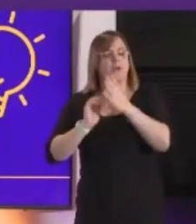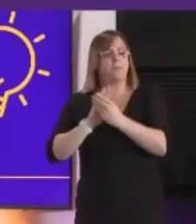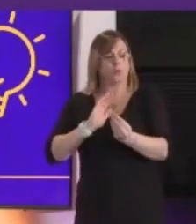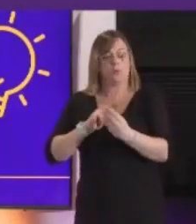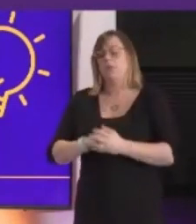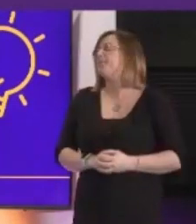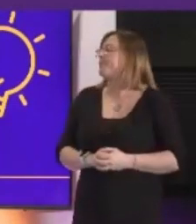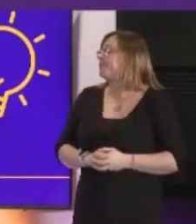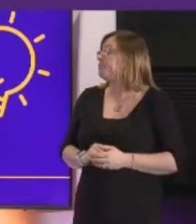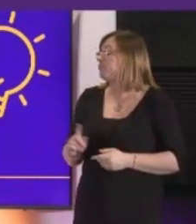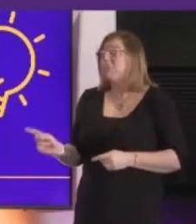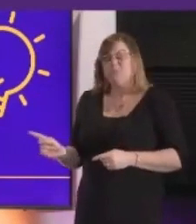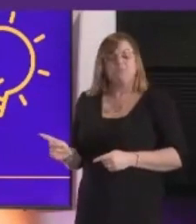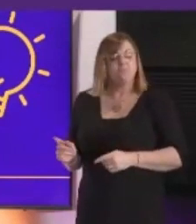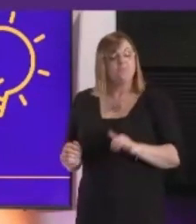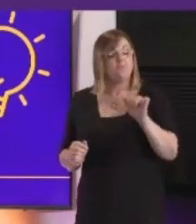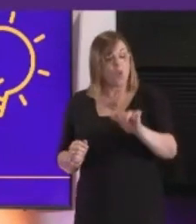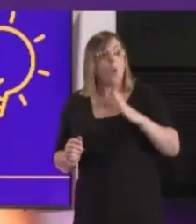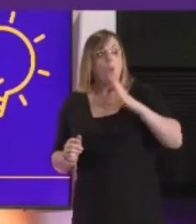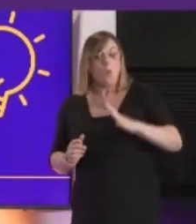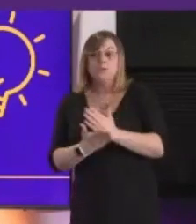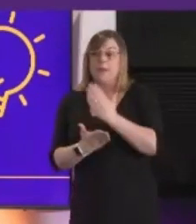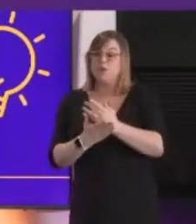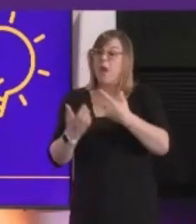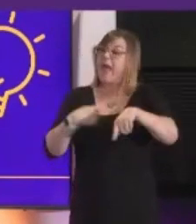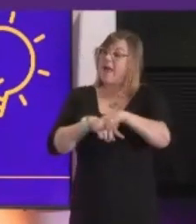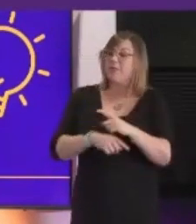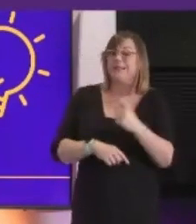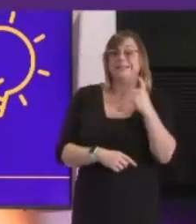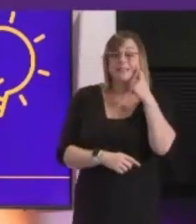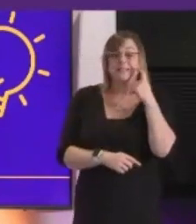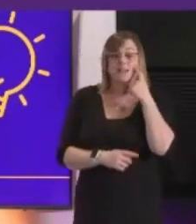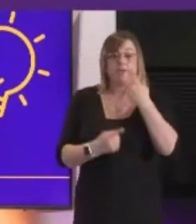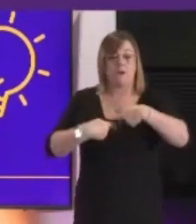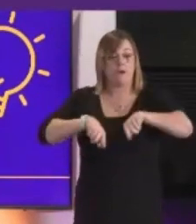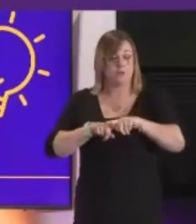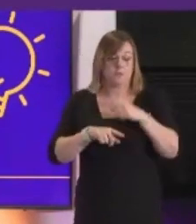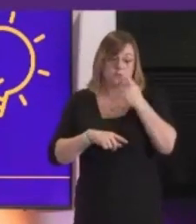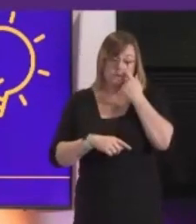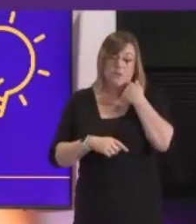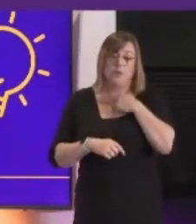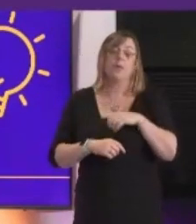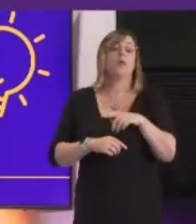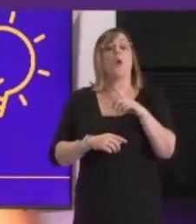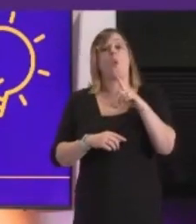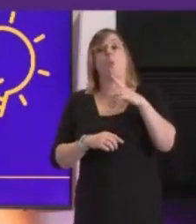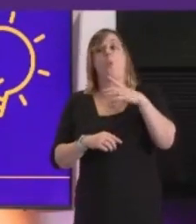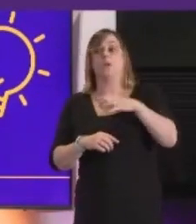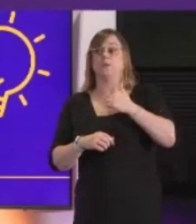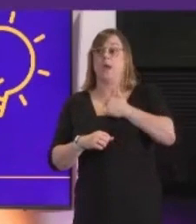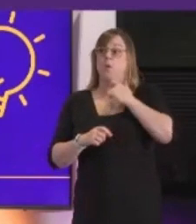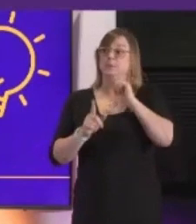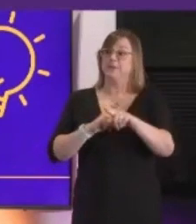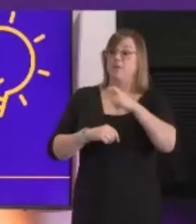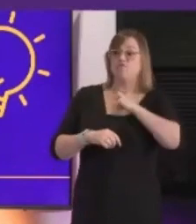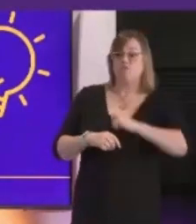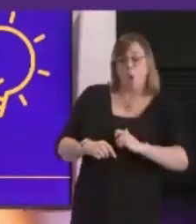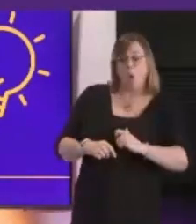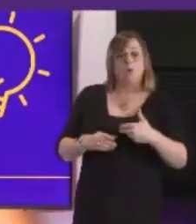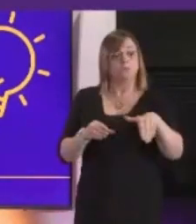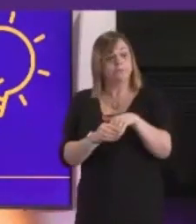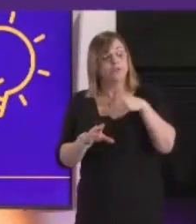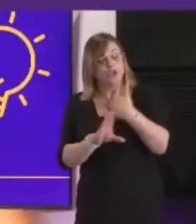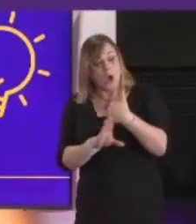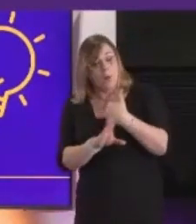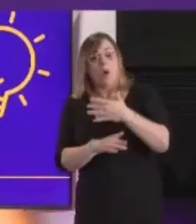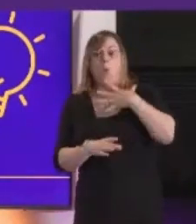course. I mean, we all want things to be easy. We want to have to, our roles, and particularly in our jobs, if this is part of our roles, we want to be